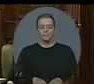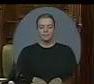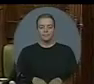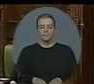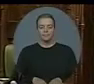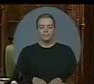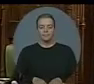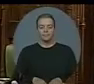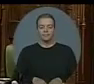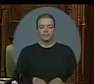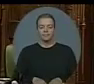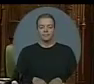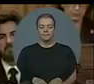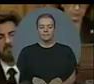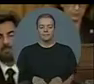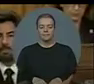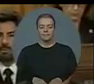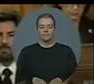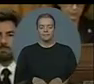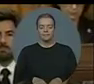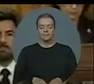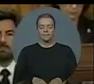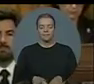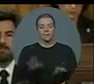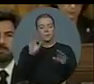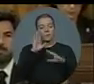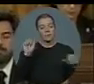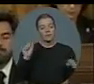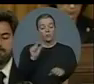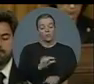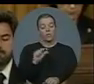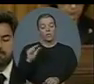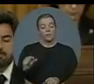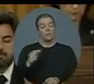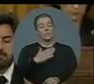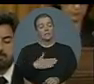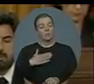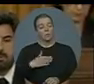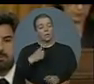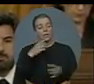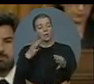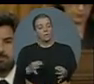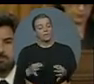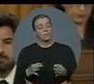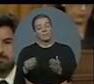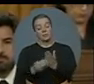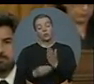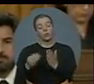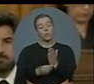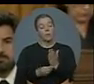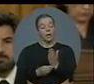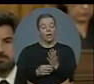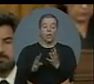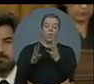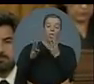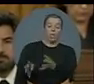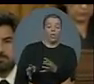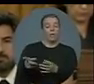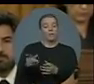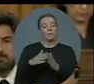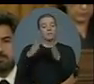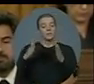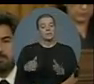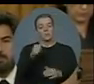to them. Will the government confirm that the documents that lay around Julie Couillard's room for